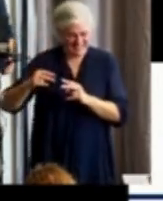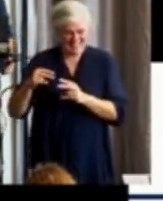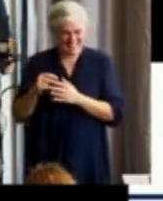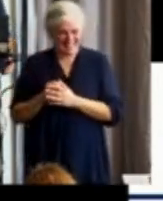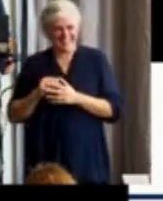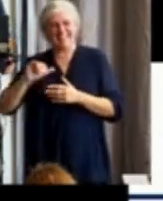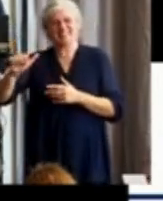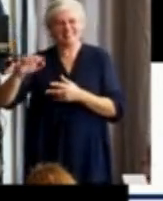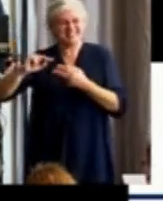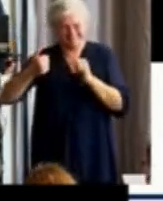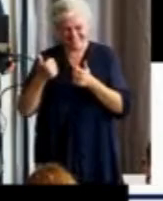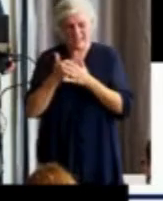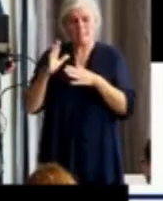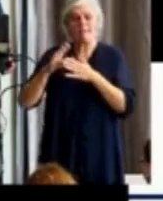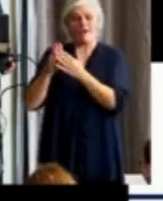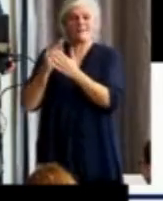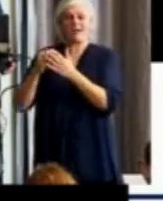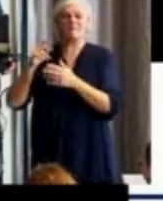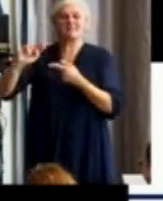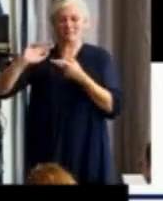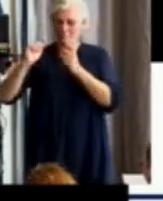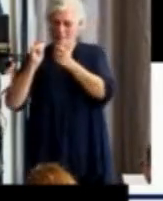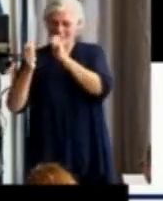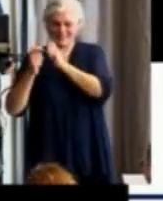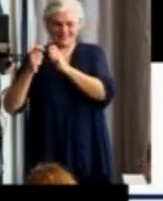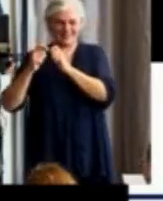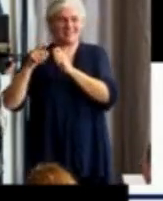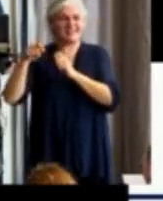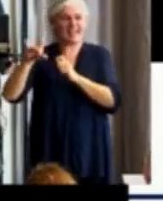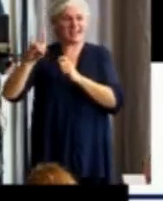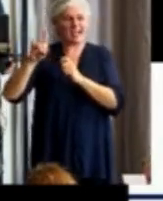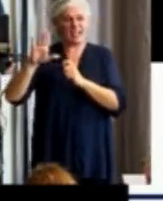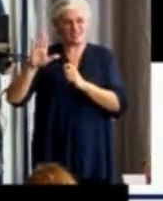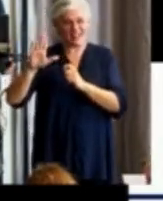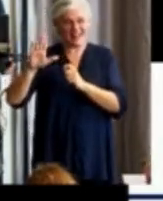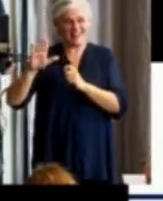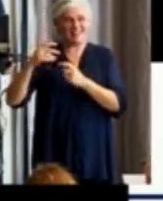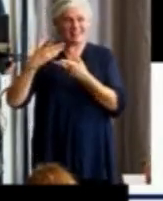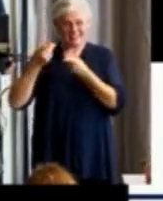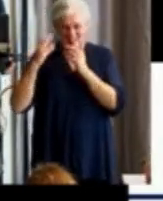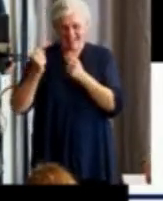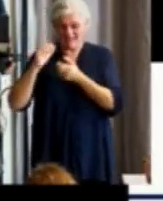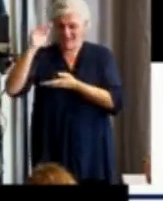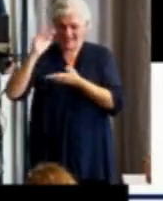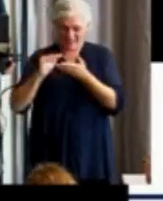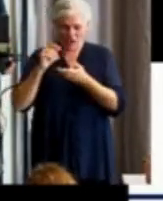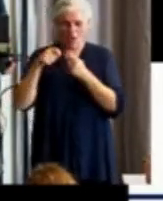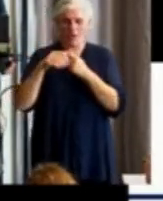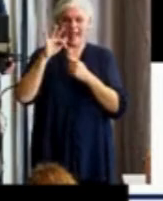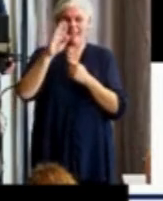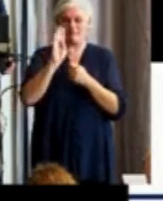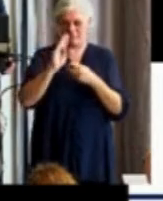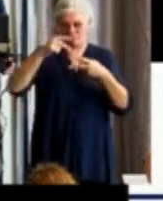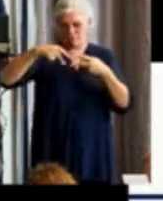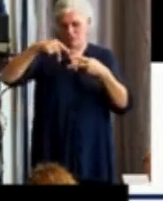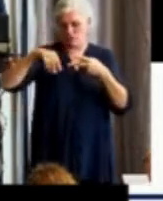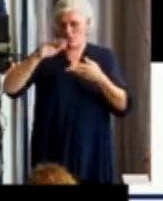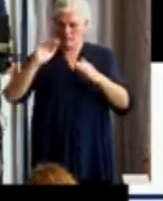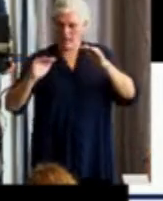the more copies of this mutant form of HLA they have, the lower the FB ratio